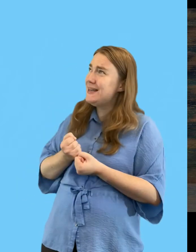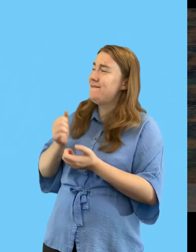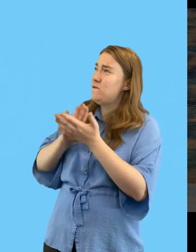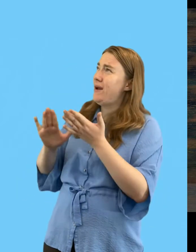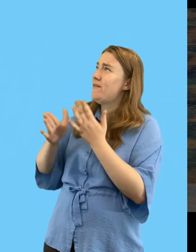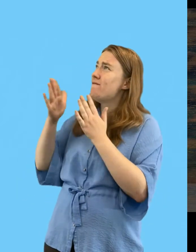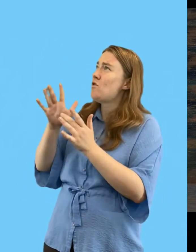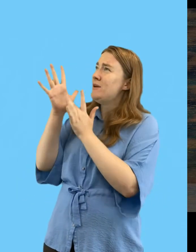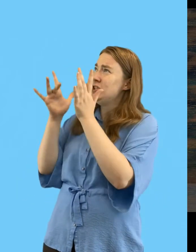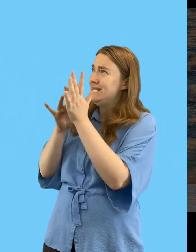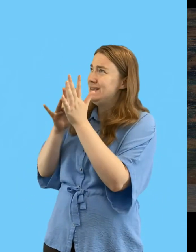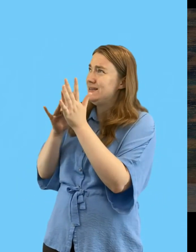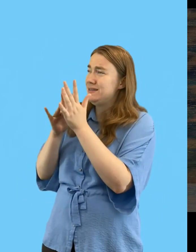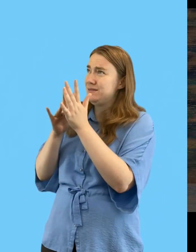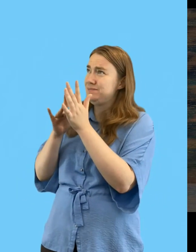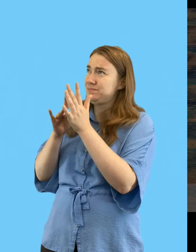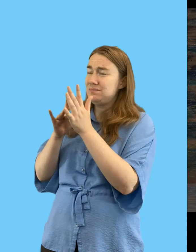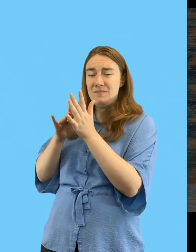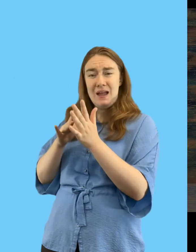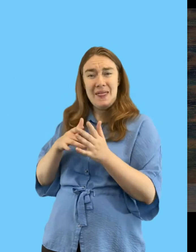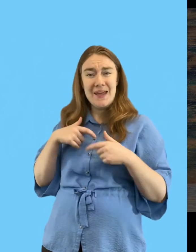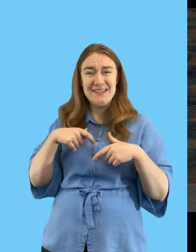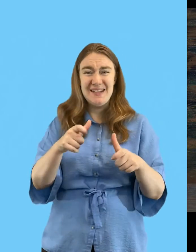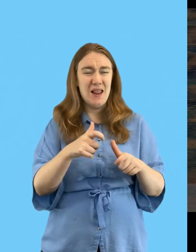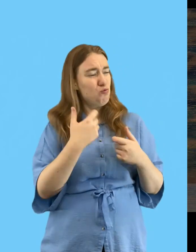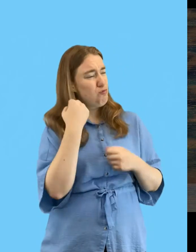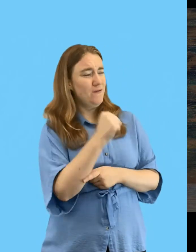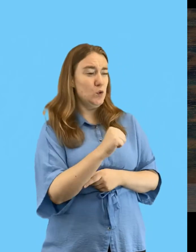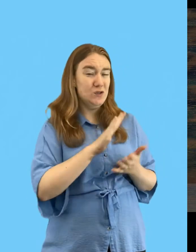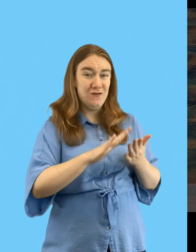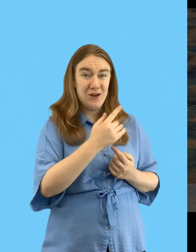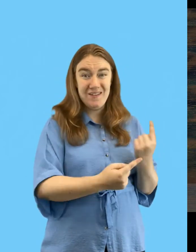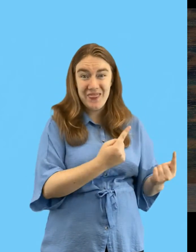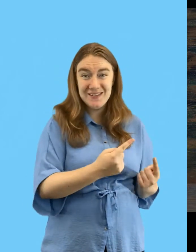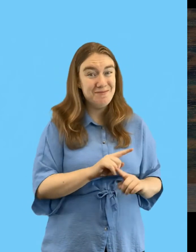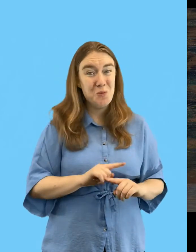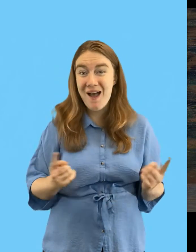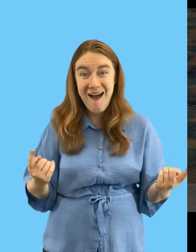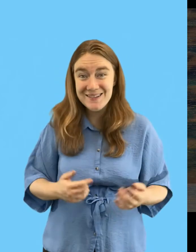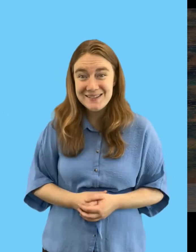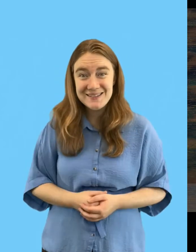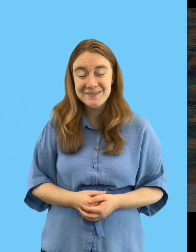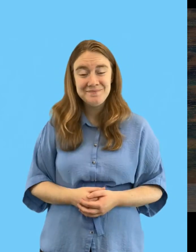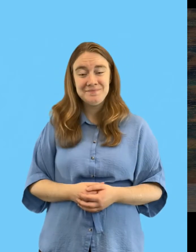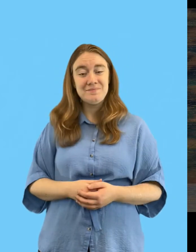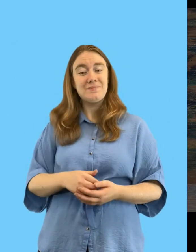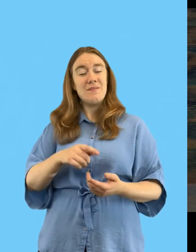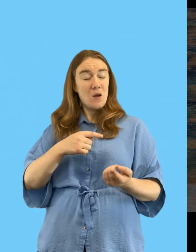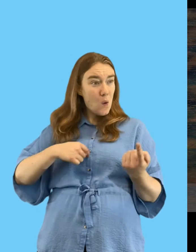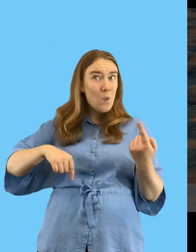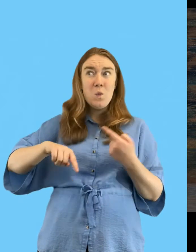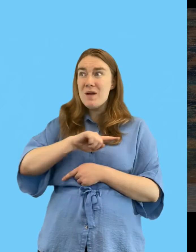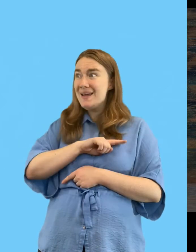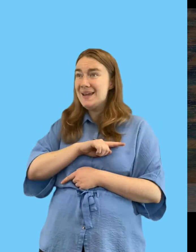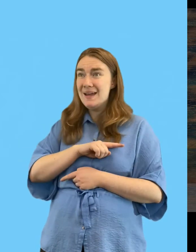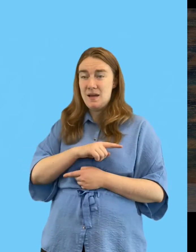Jesus and remain unforgiving. But what destroys us, he says, is the settled position that we are not